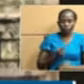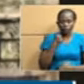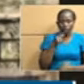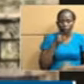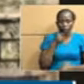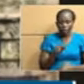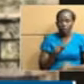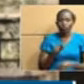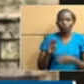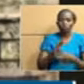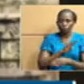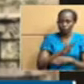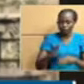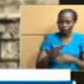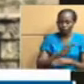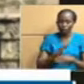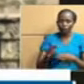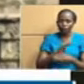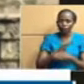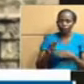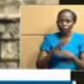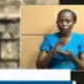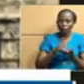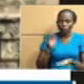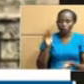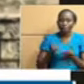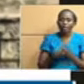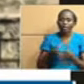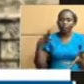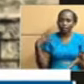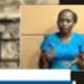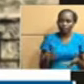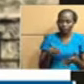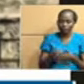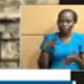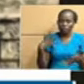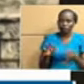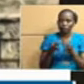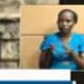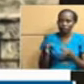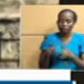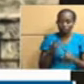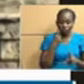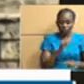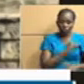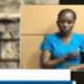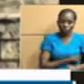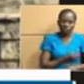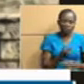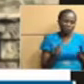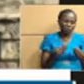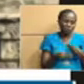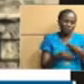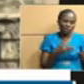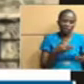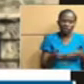trading in the more expensive and items that will earn a bigger income. When we look at women, they are trading in plastics and